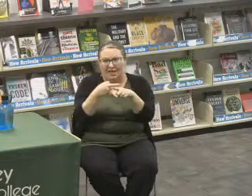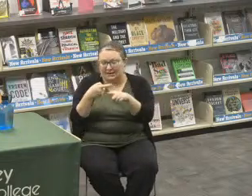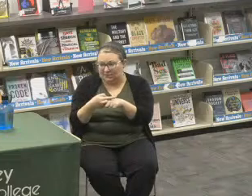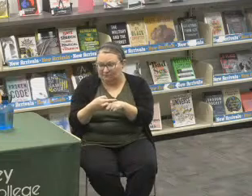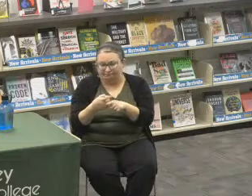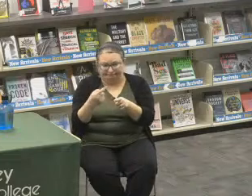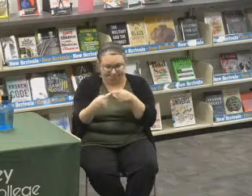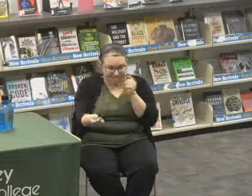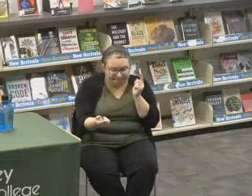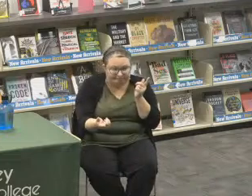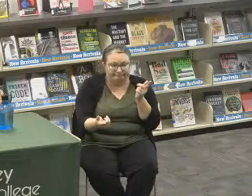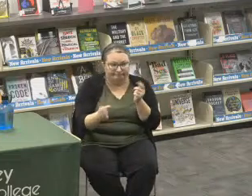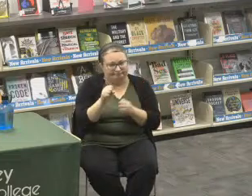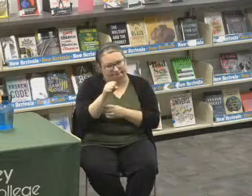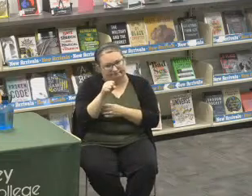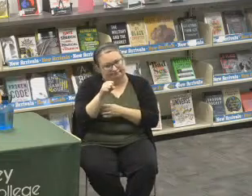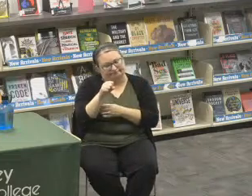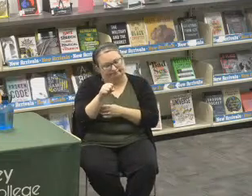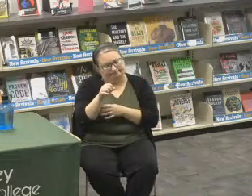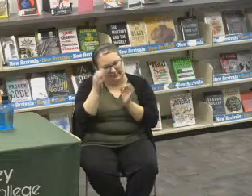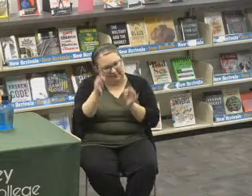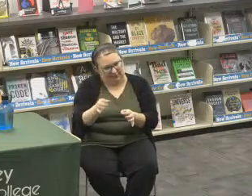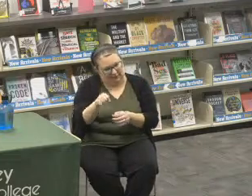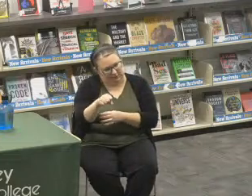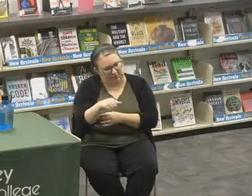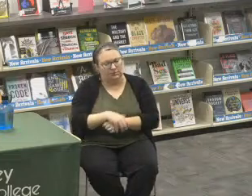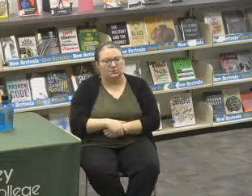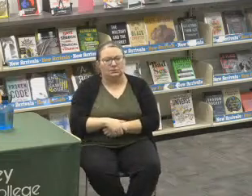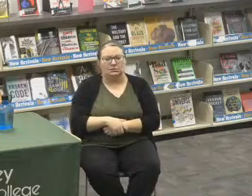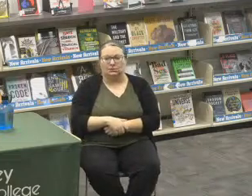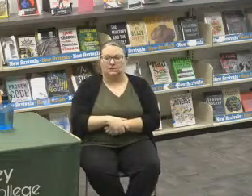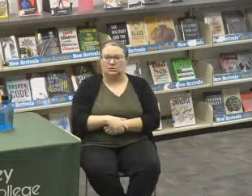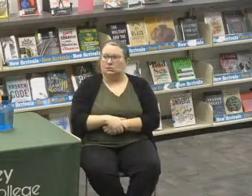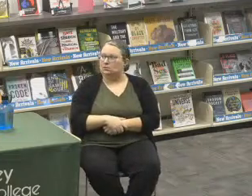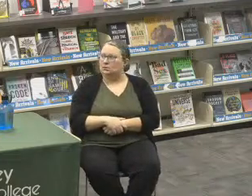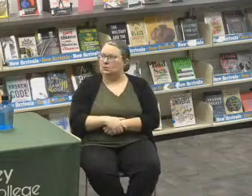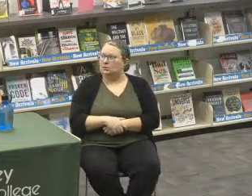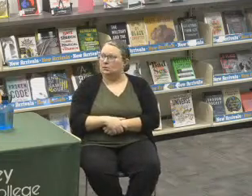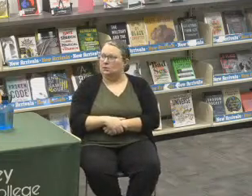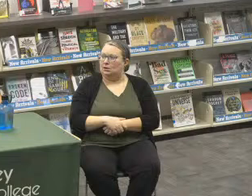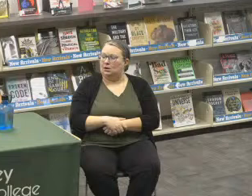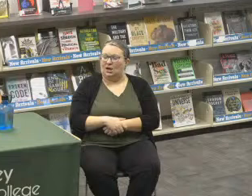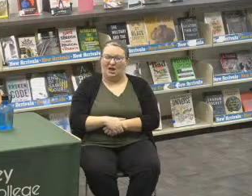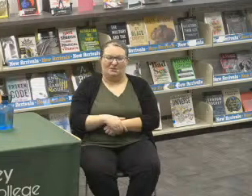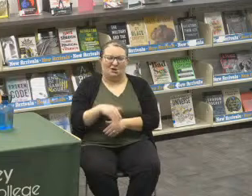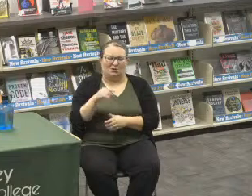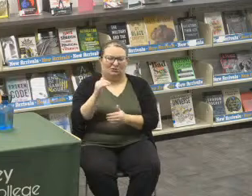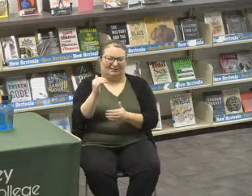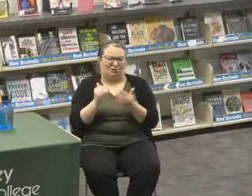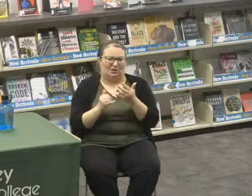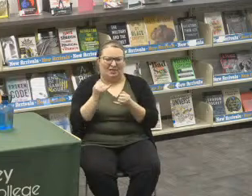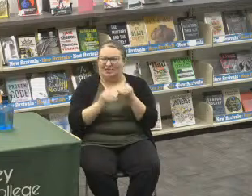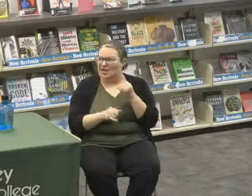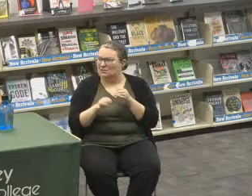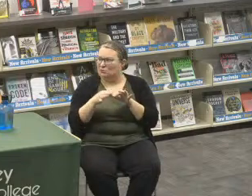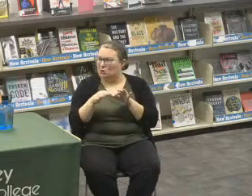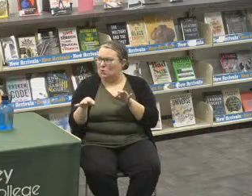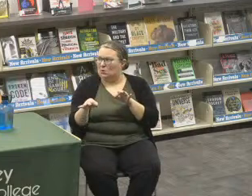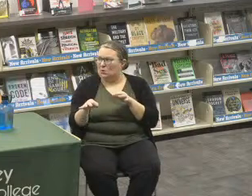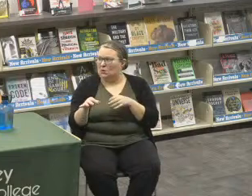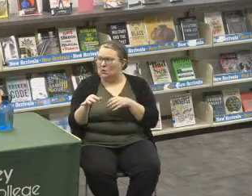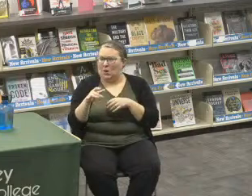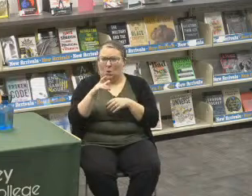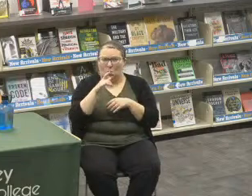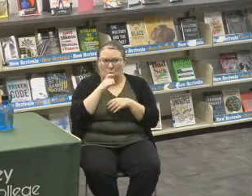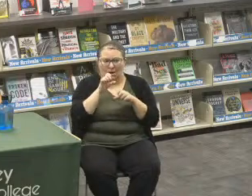Misunderstandings or conflict is definitely one of them, right? Because then I'm going to kind of slide into that last point there, because who are